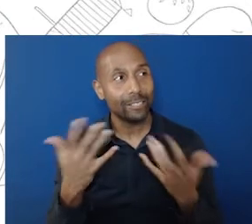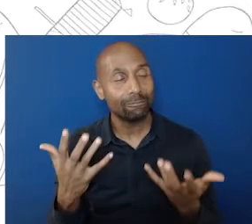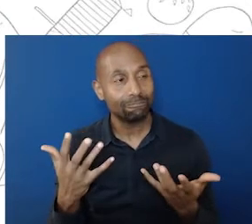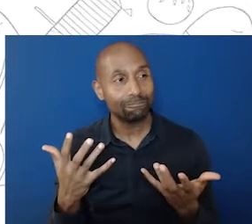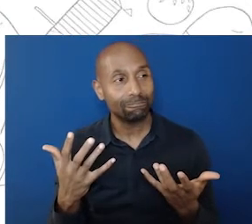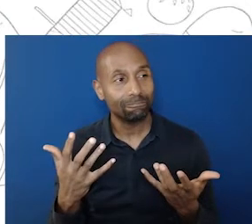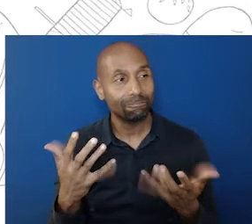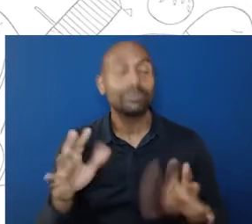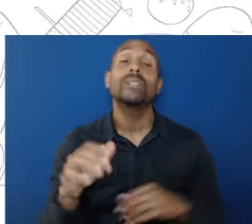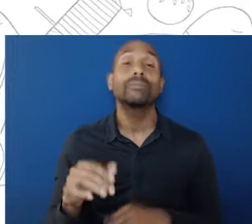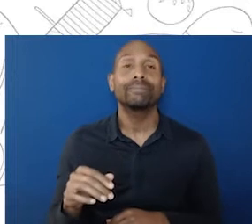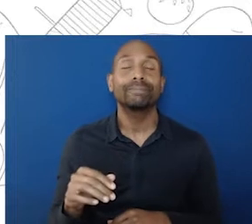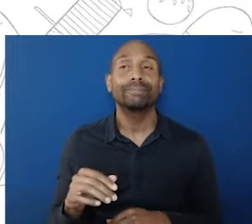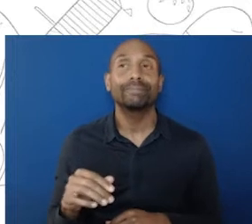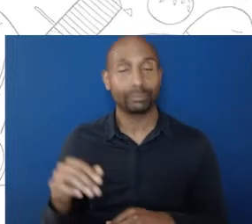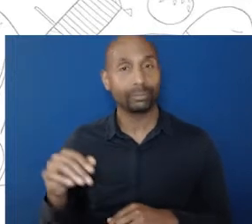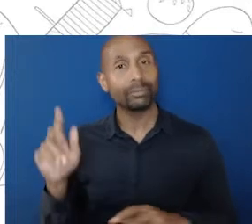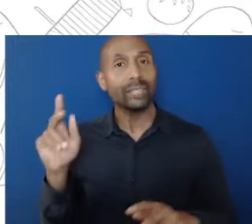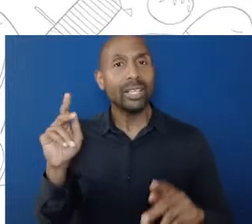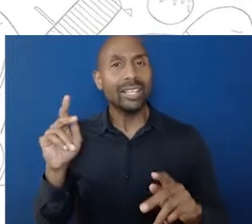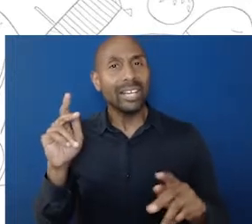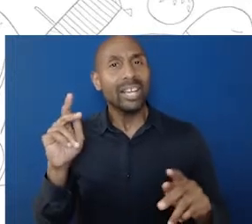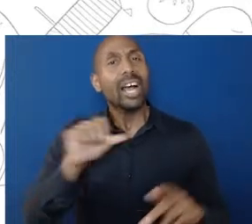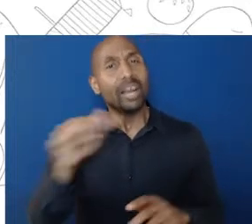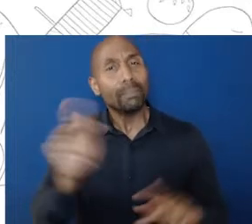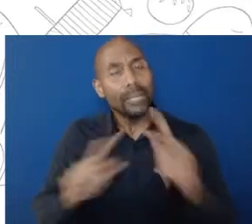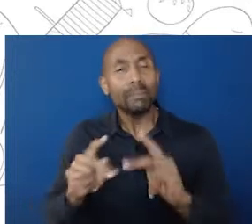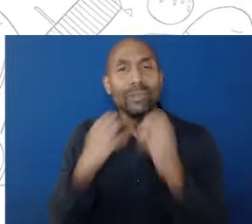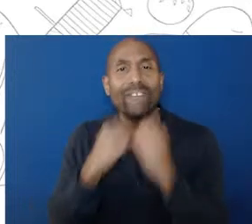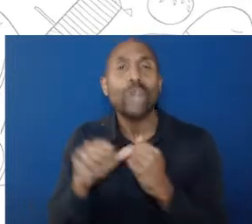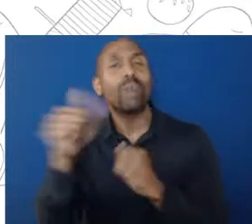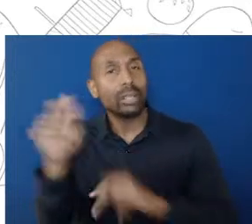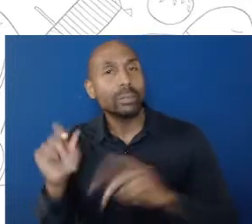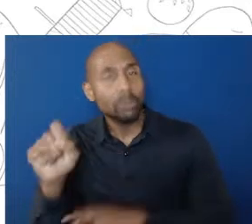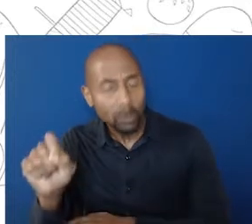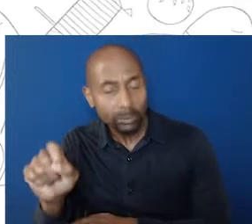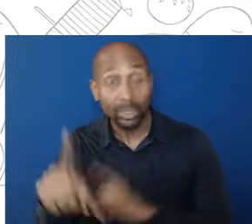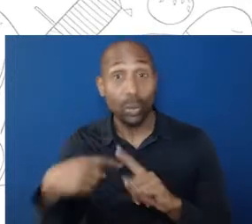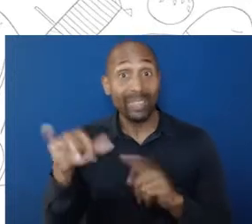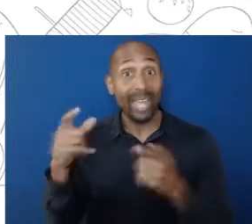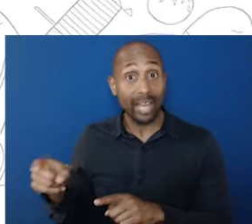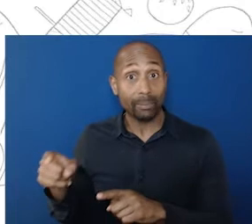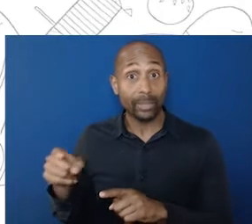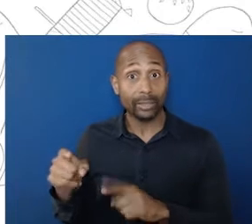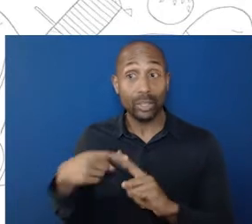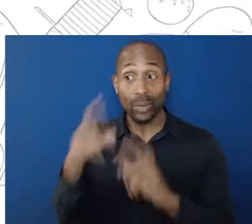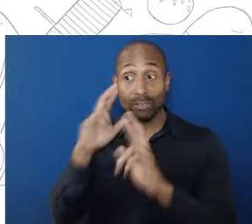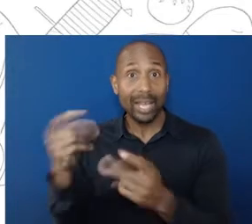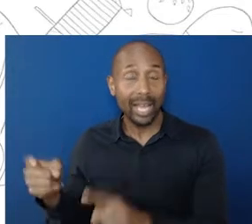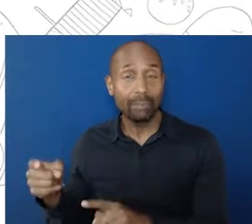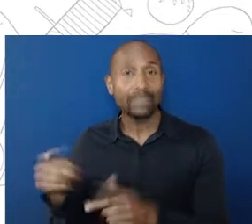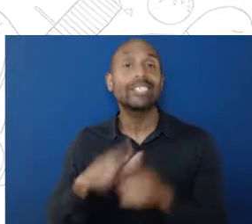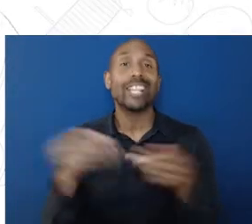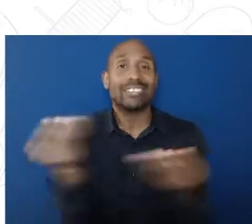that people are valued. And when people are valued and when people are respected, we can exchange.